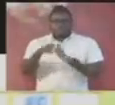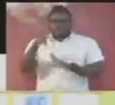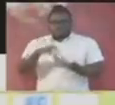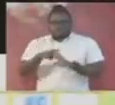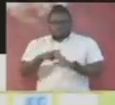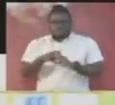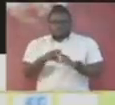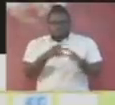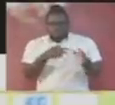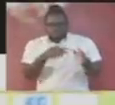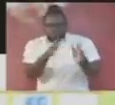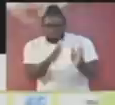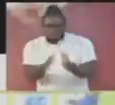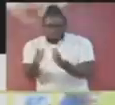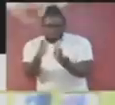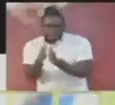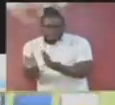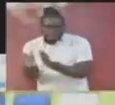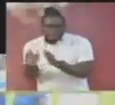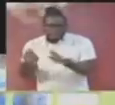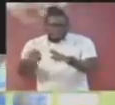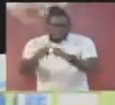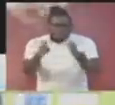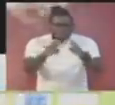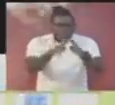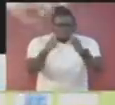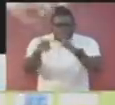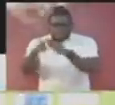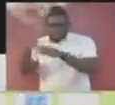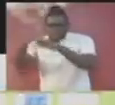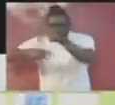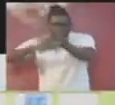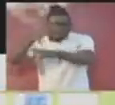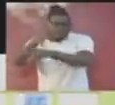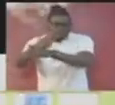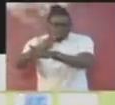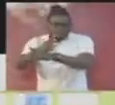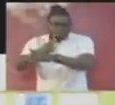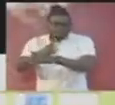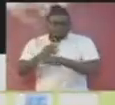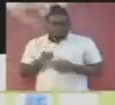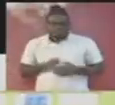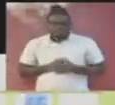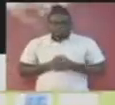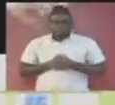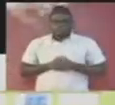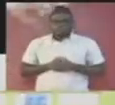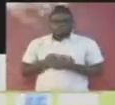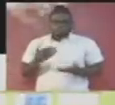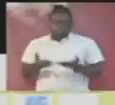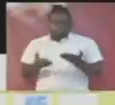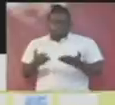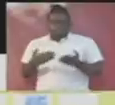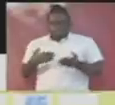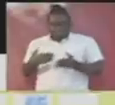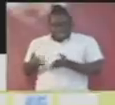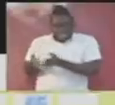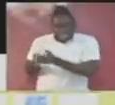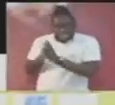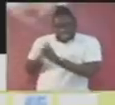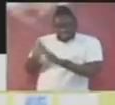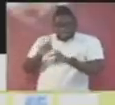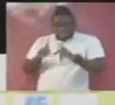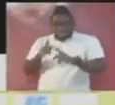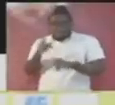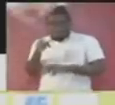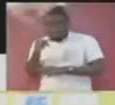government is actively considering perhaps requesting that persons entering the country now have a COVID vaccination,